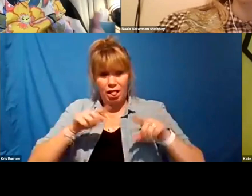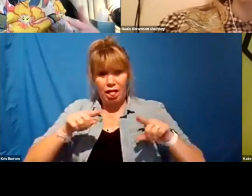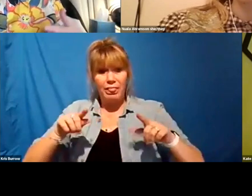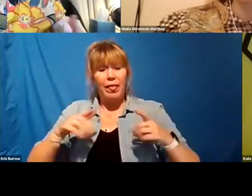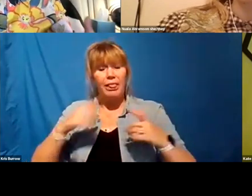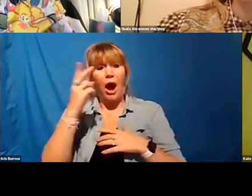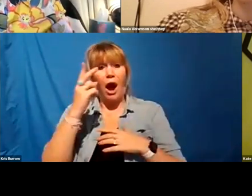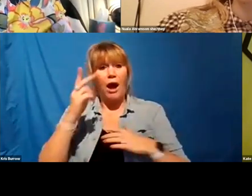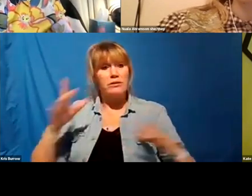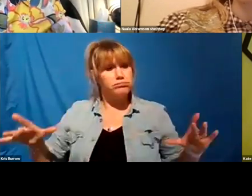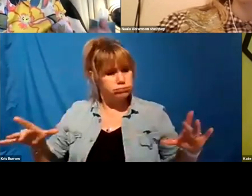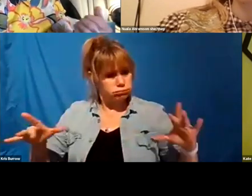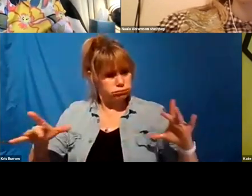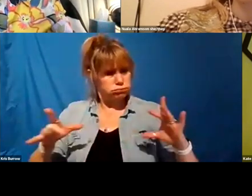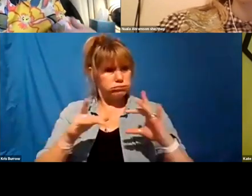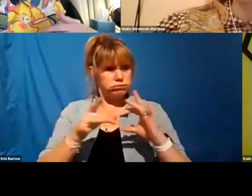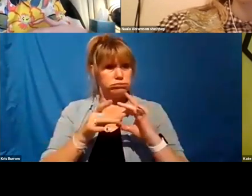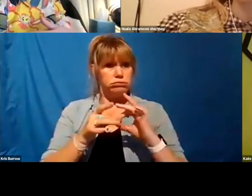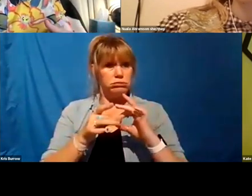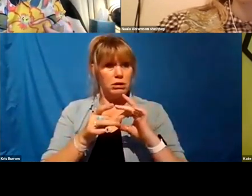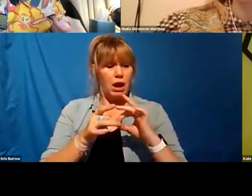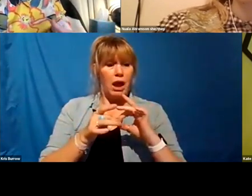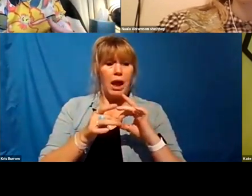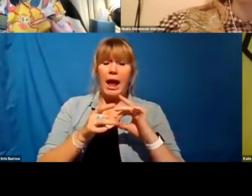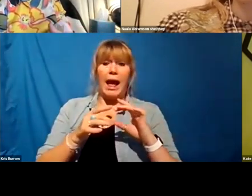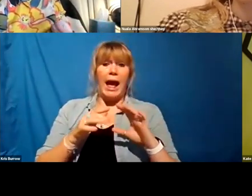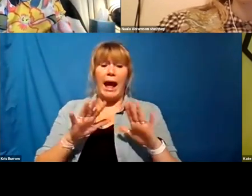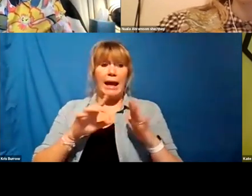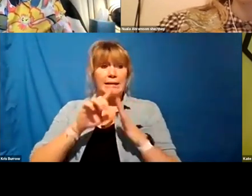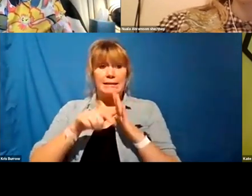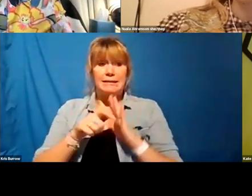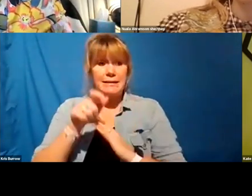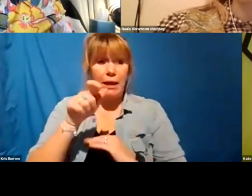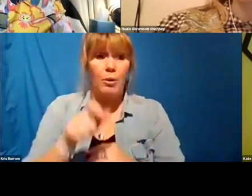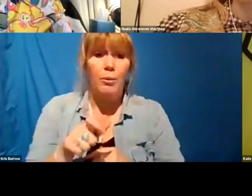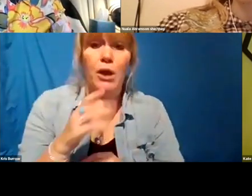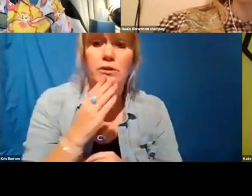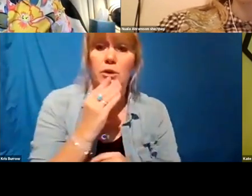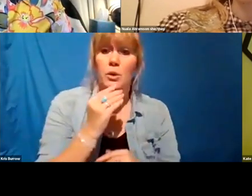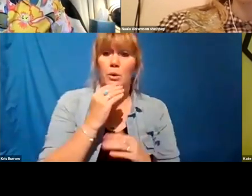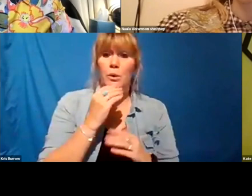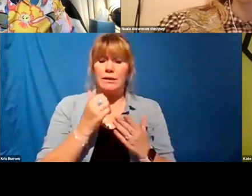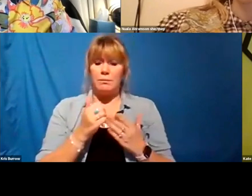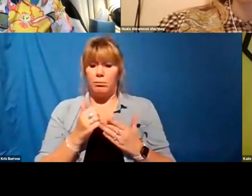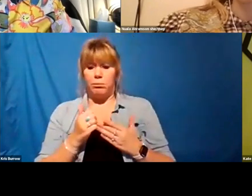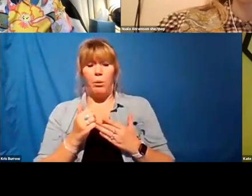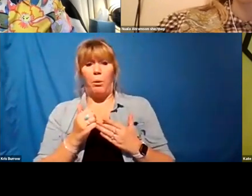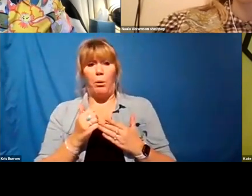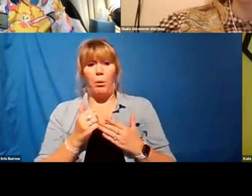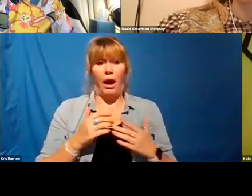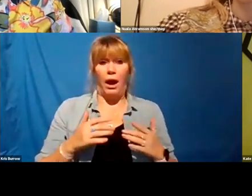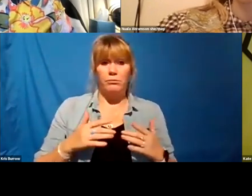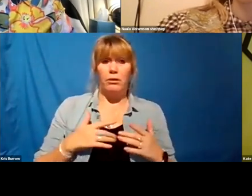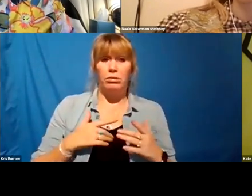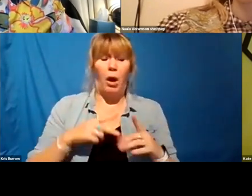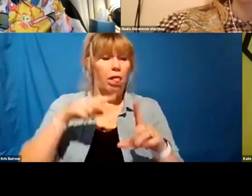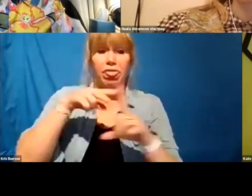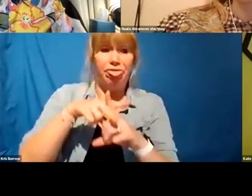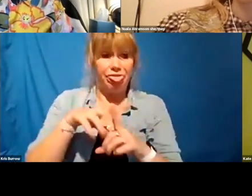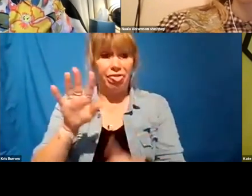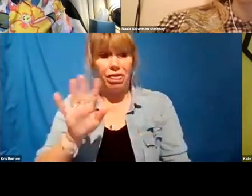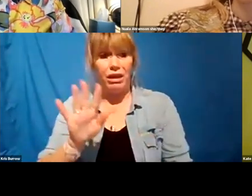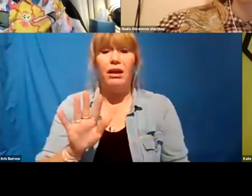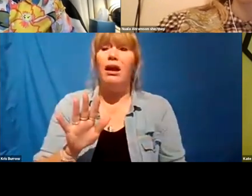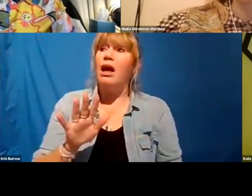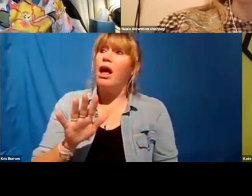which, you know, I'm not knocking, particularly as a disabled person who uses support. But I think it's really interesting that there's